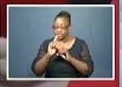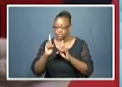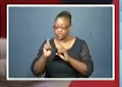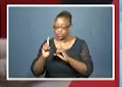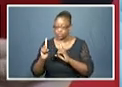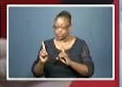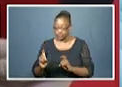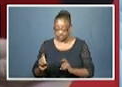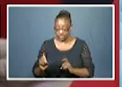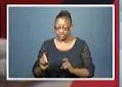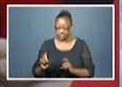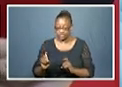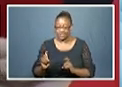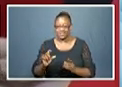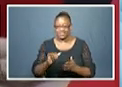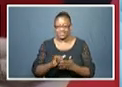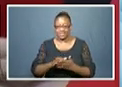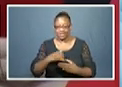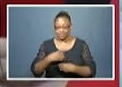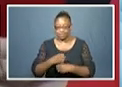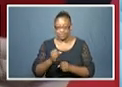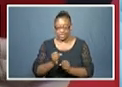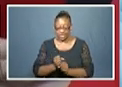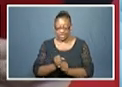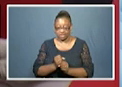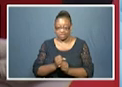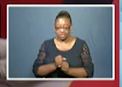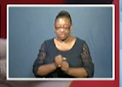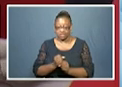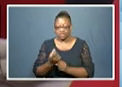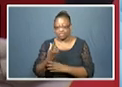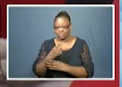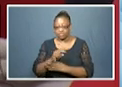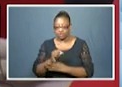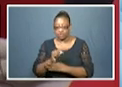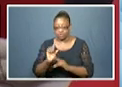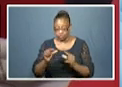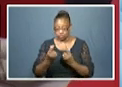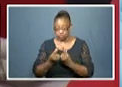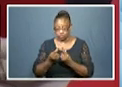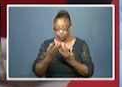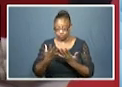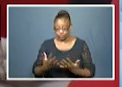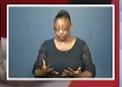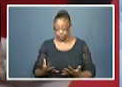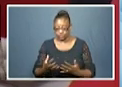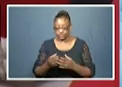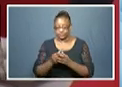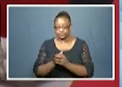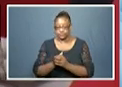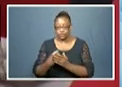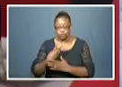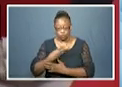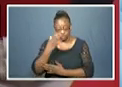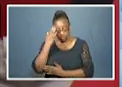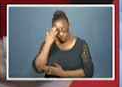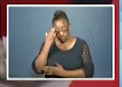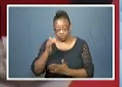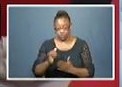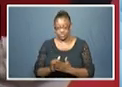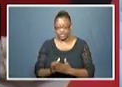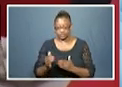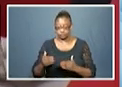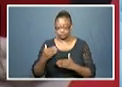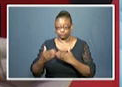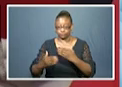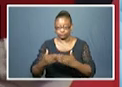terms of what attributed to the September 16 outcome of the election. We know that the strategies going